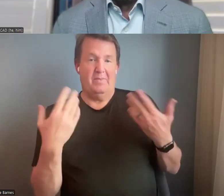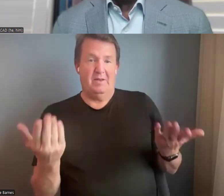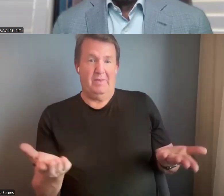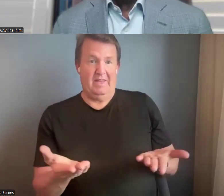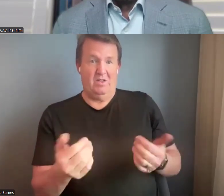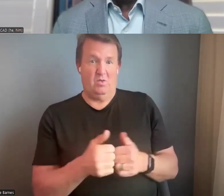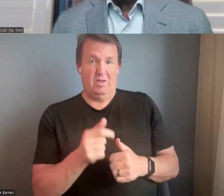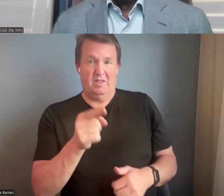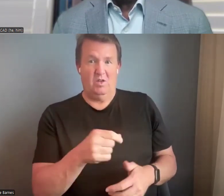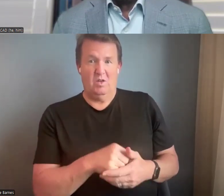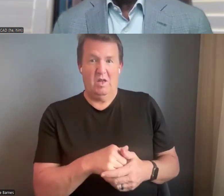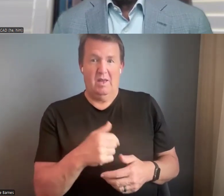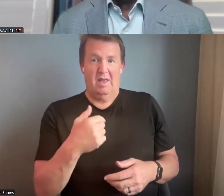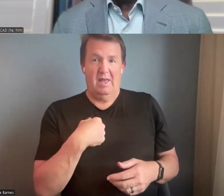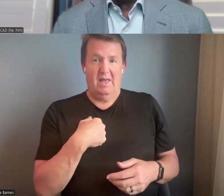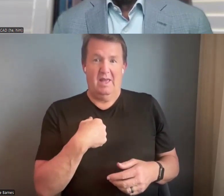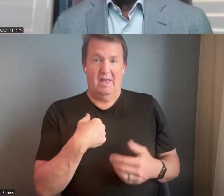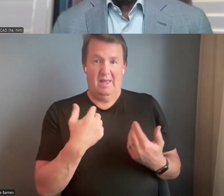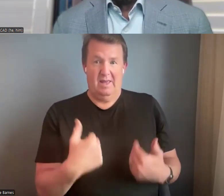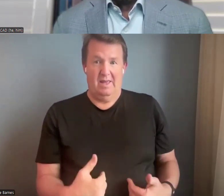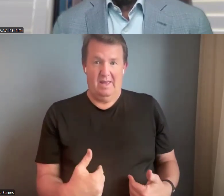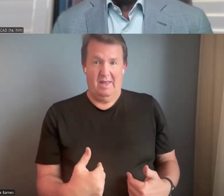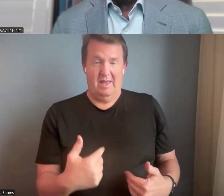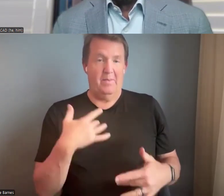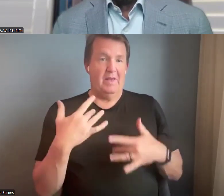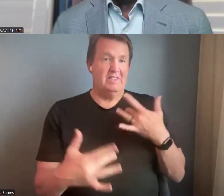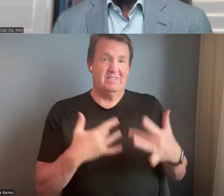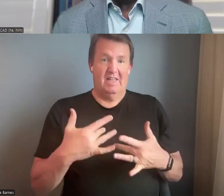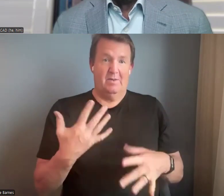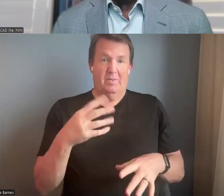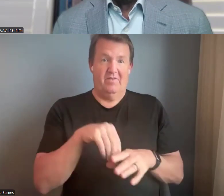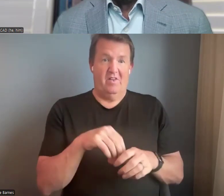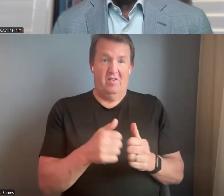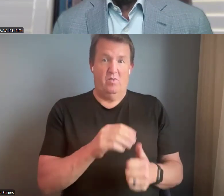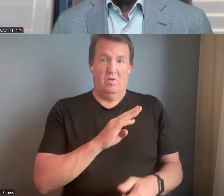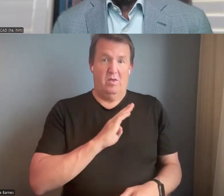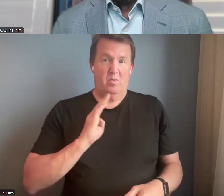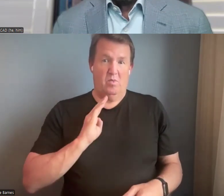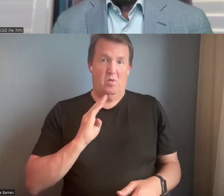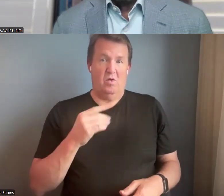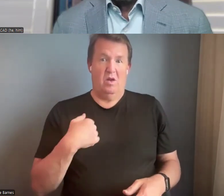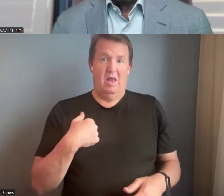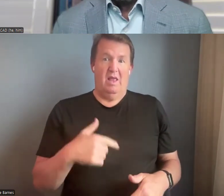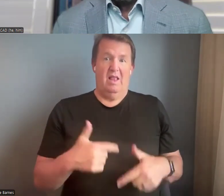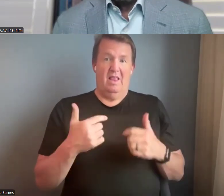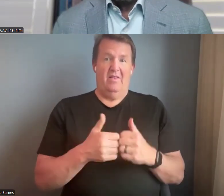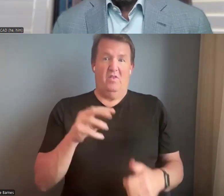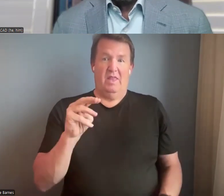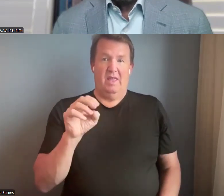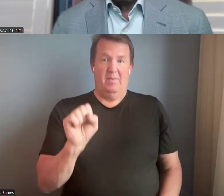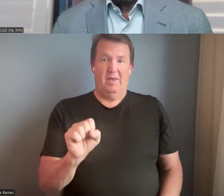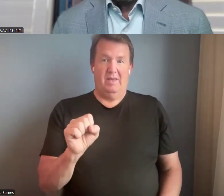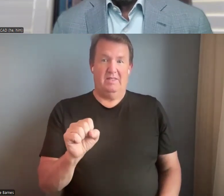you. I am excited to be on the board. I live with multiple sclerosis. I was